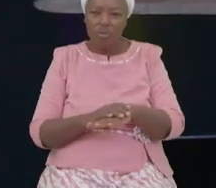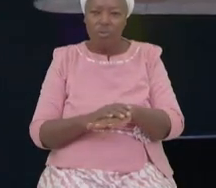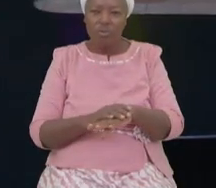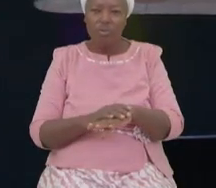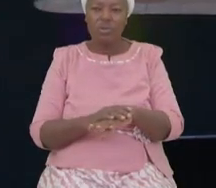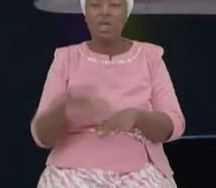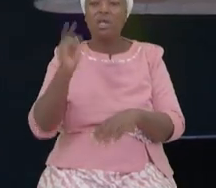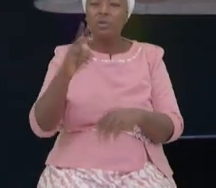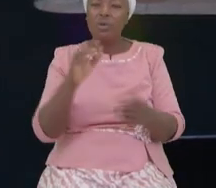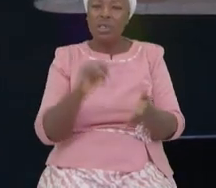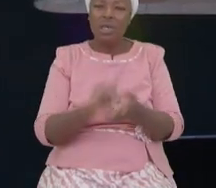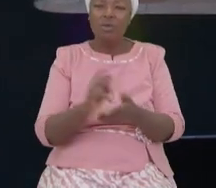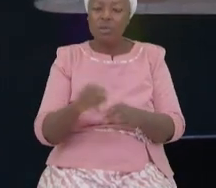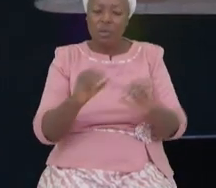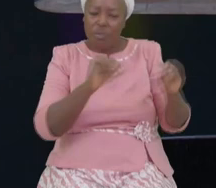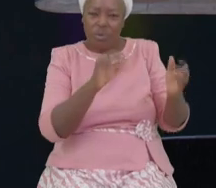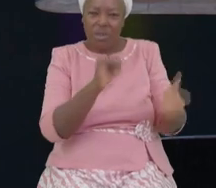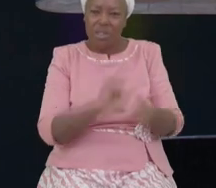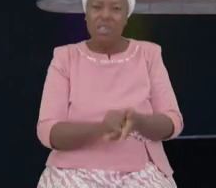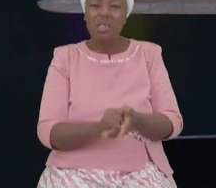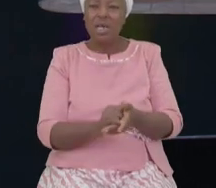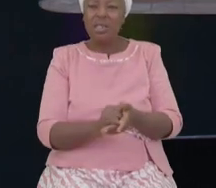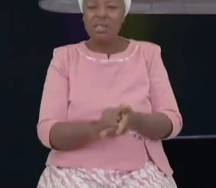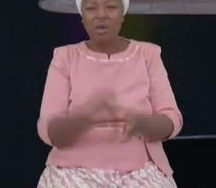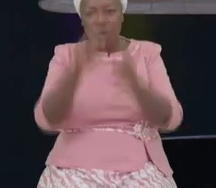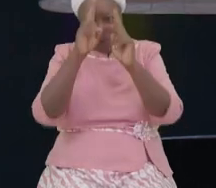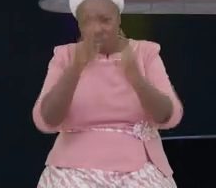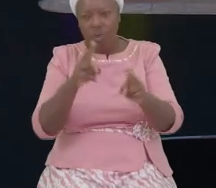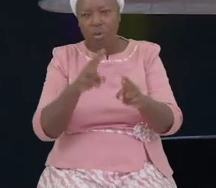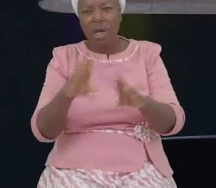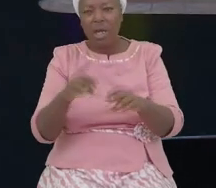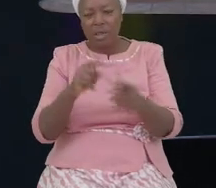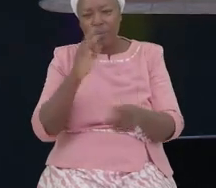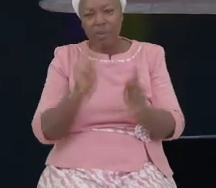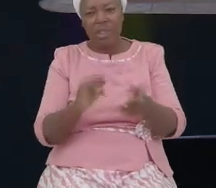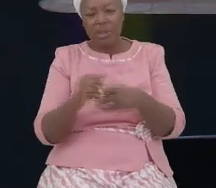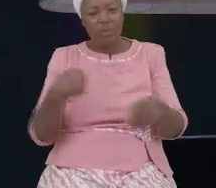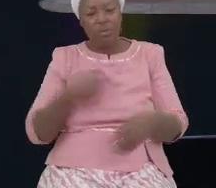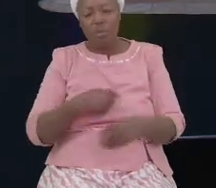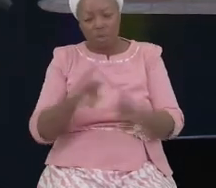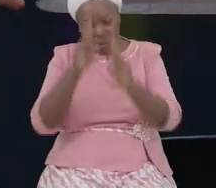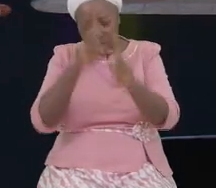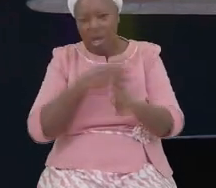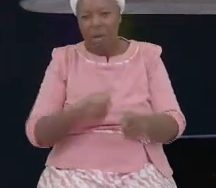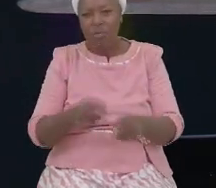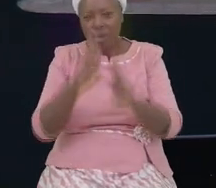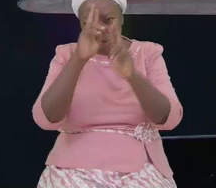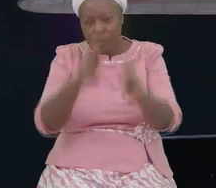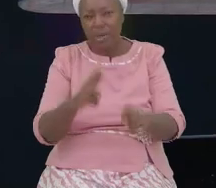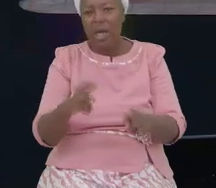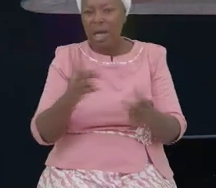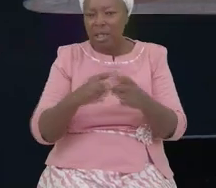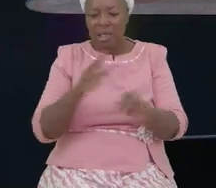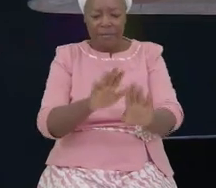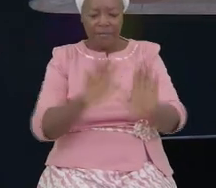give to the person we respect, we hallow, we honor. And the fear, the